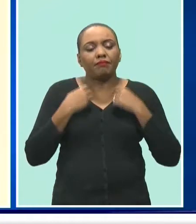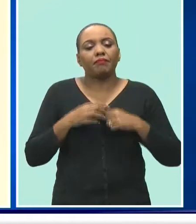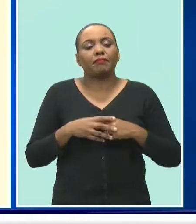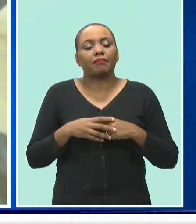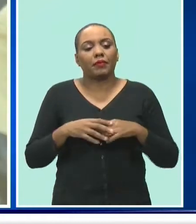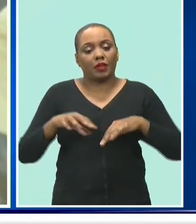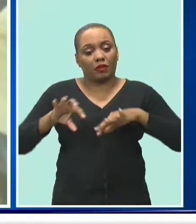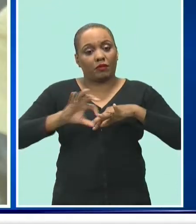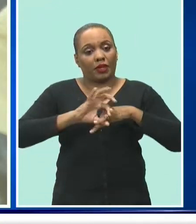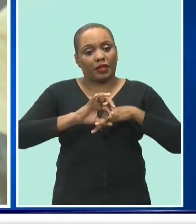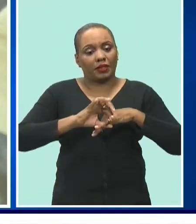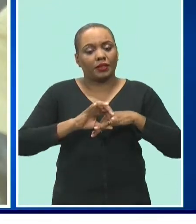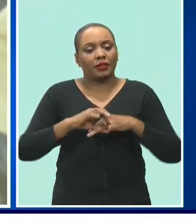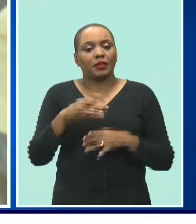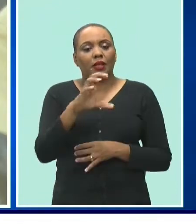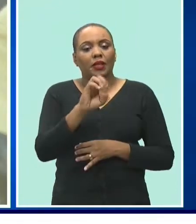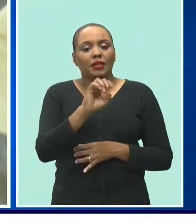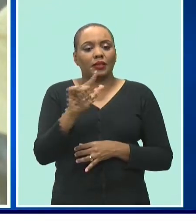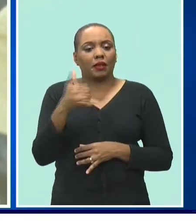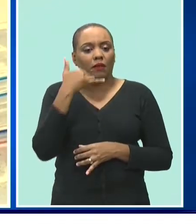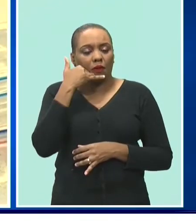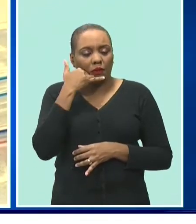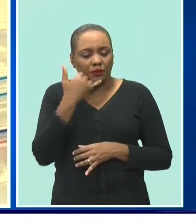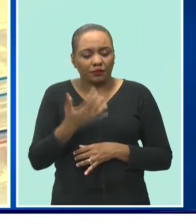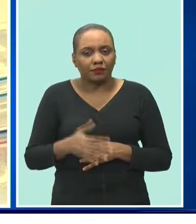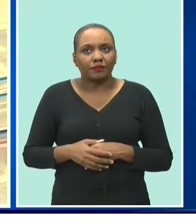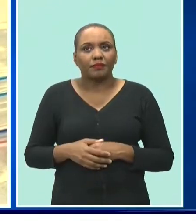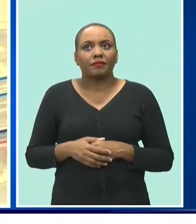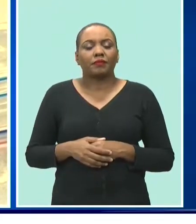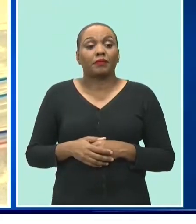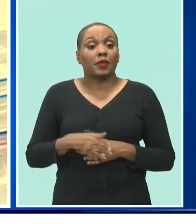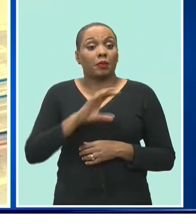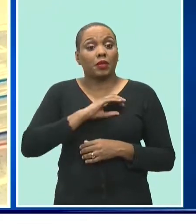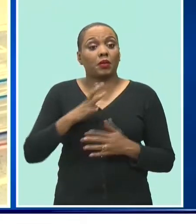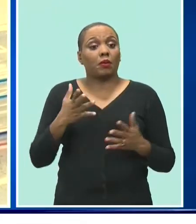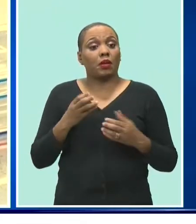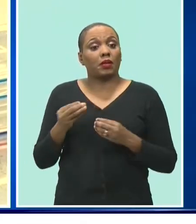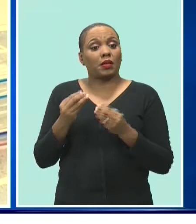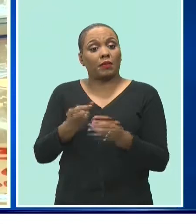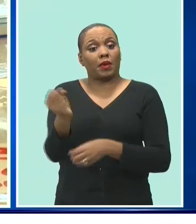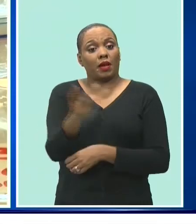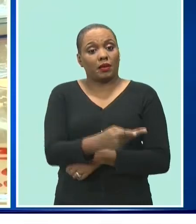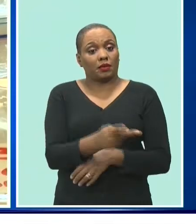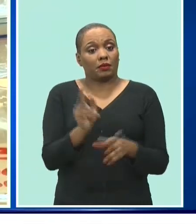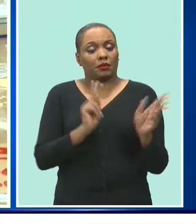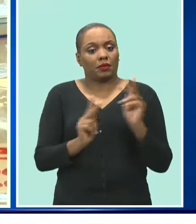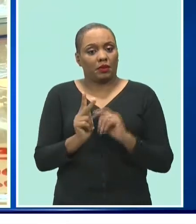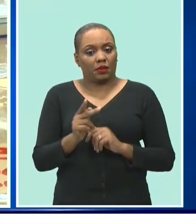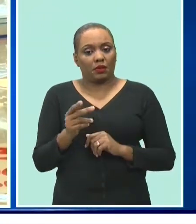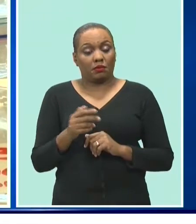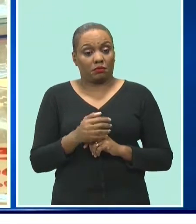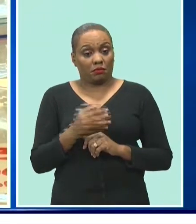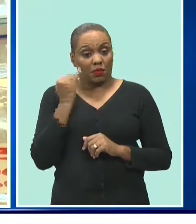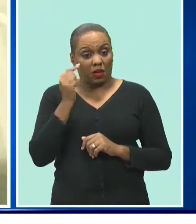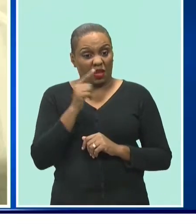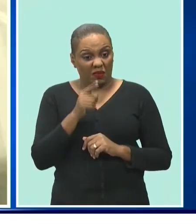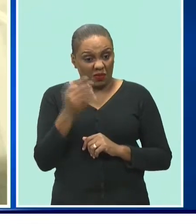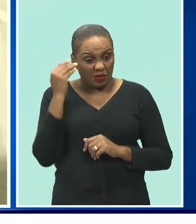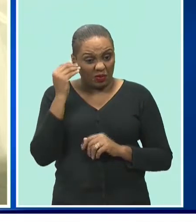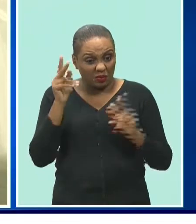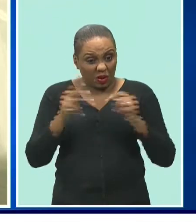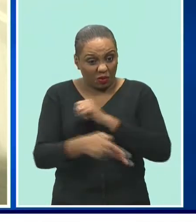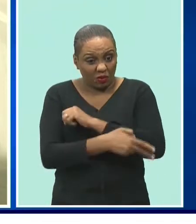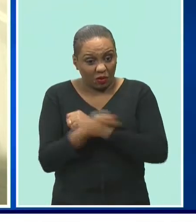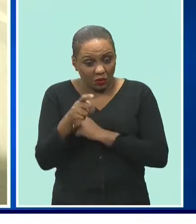and rings. It's now the intention of the force to return them to their owners, and Barbadians are being encouraged to visit the Central Police